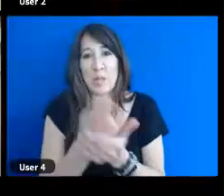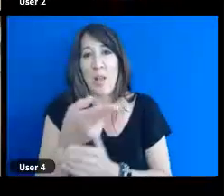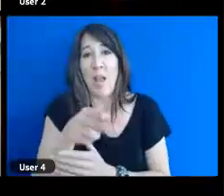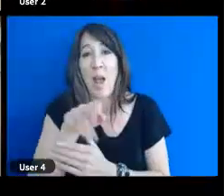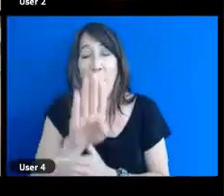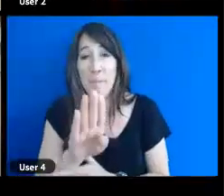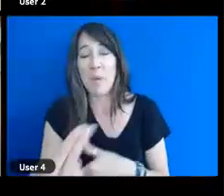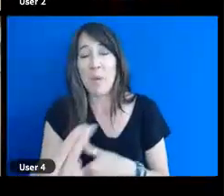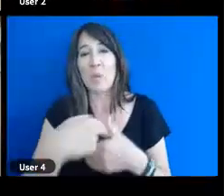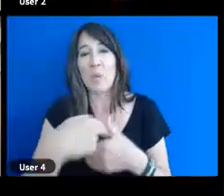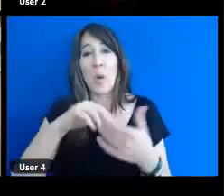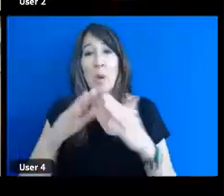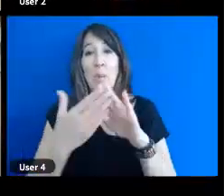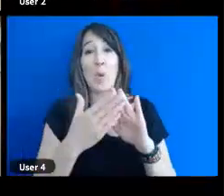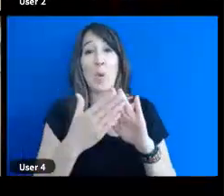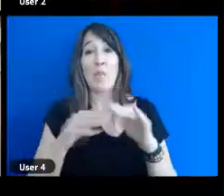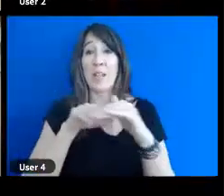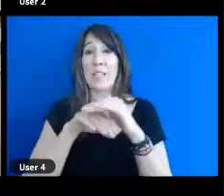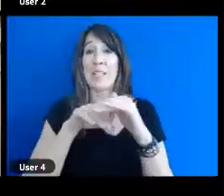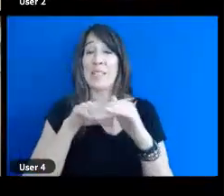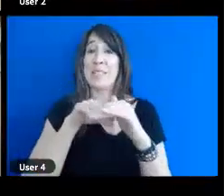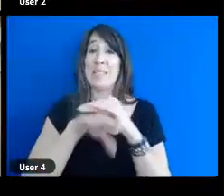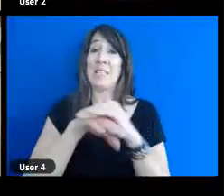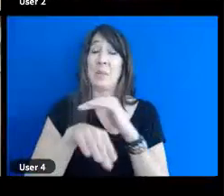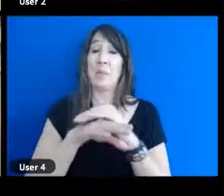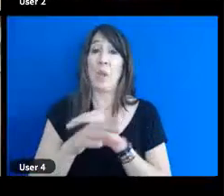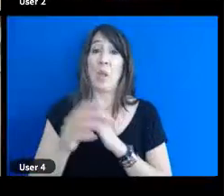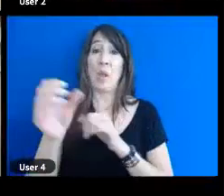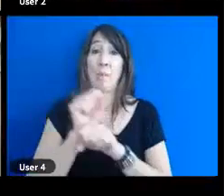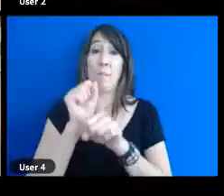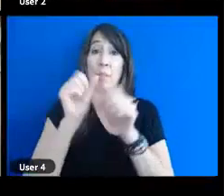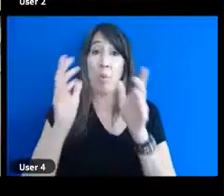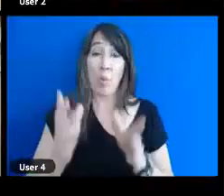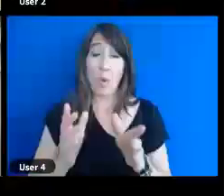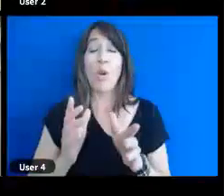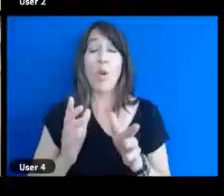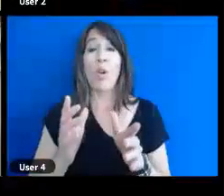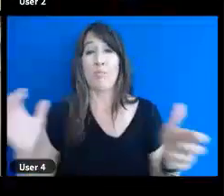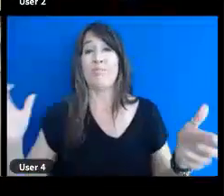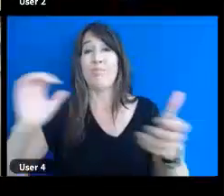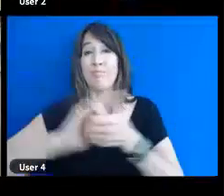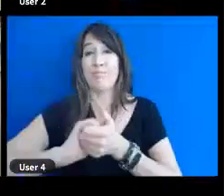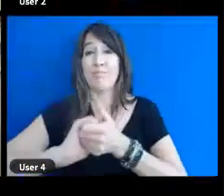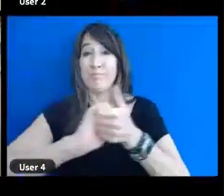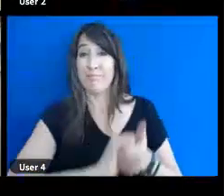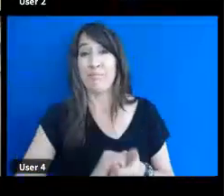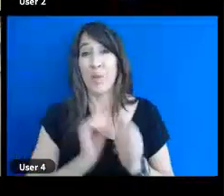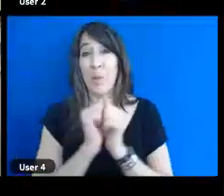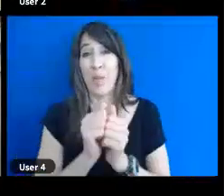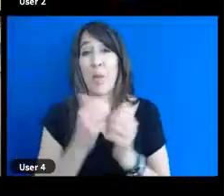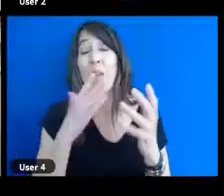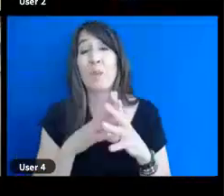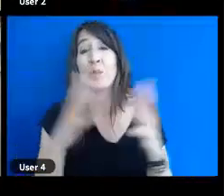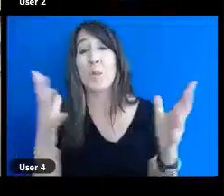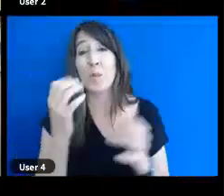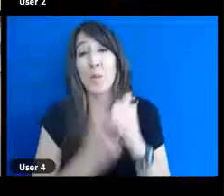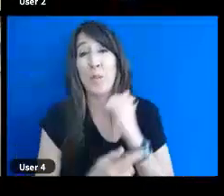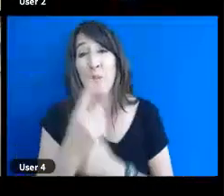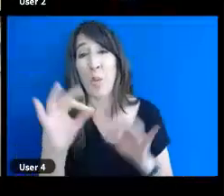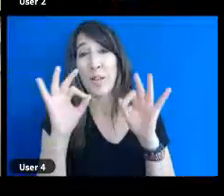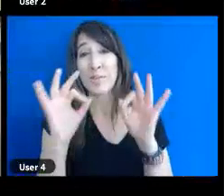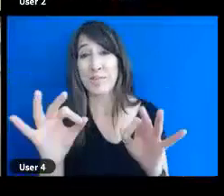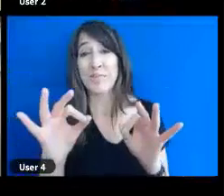You can join our community of accessible employers and become part of a community of others that are taking this work on as well. So thank